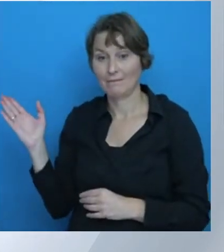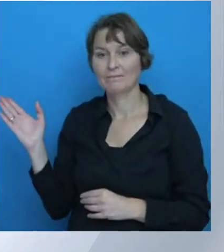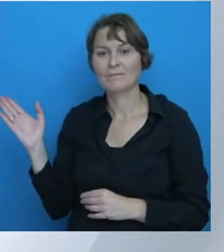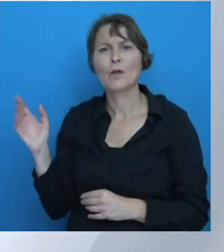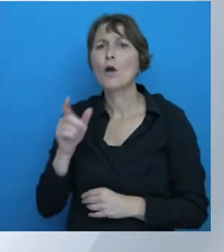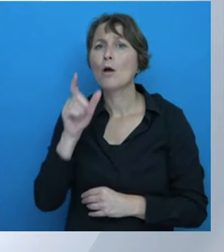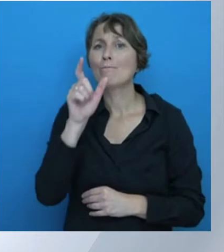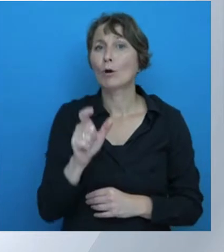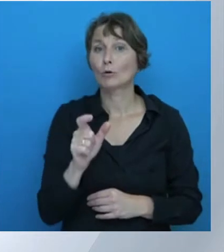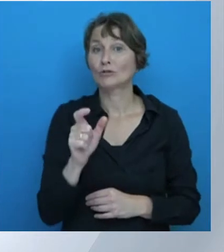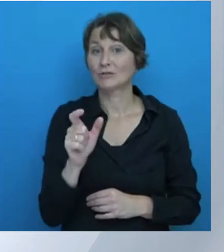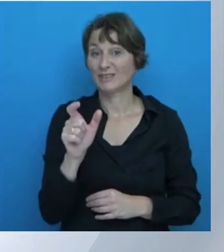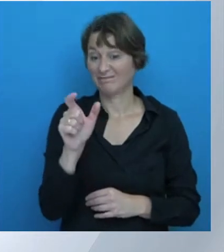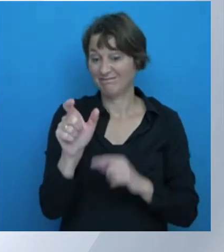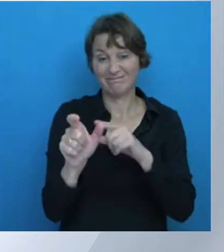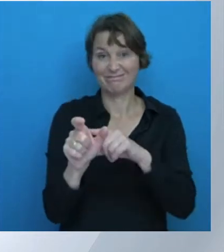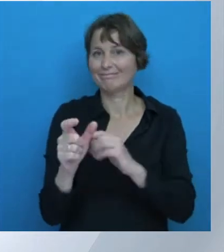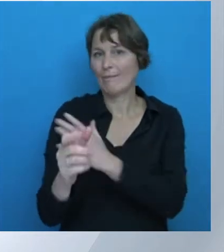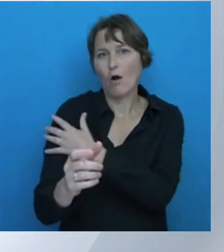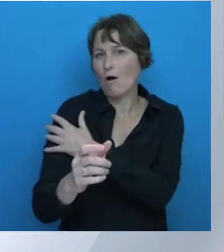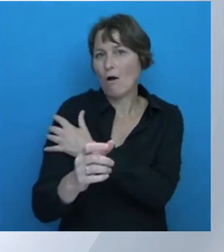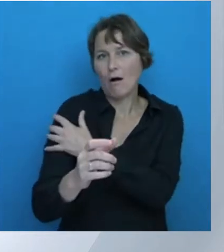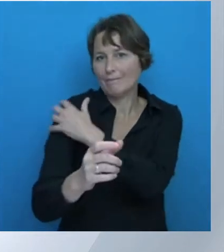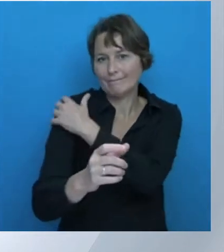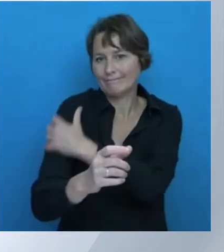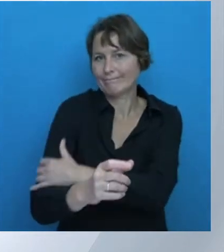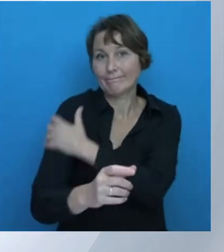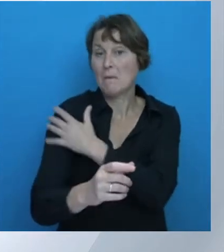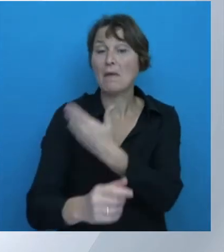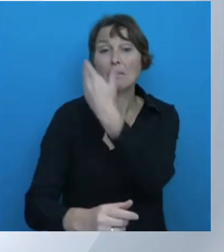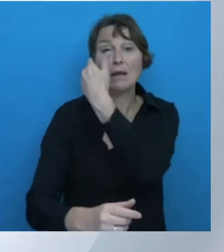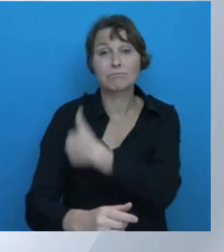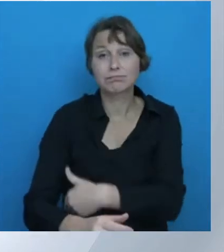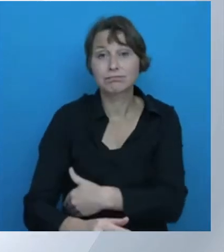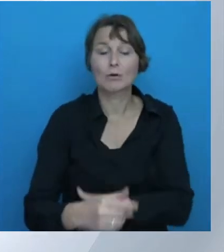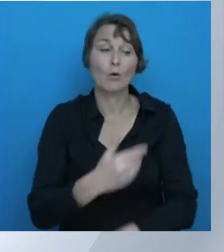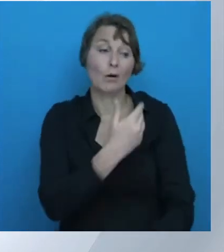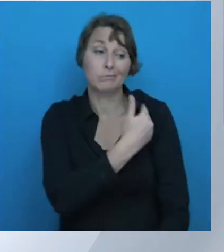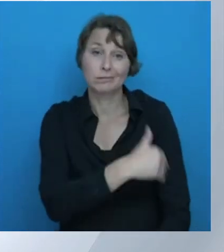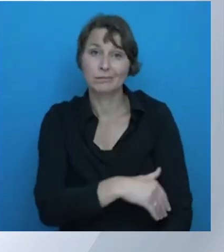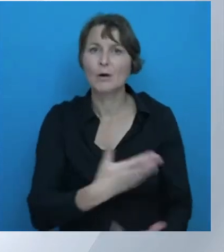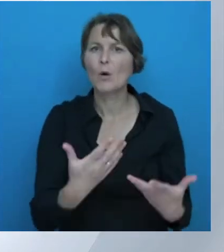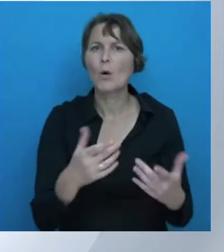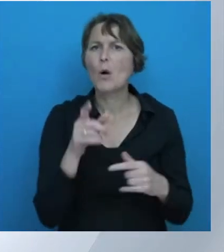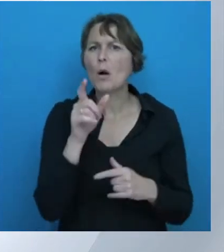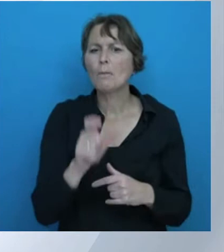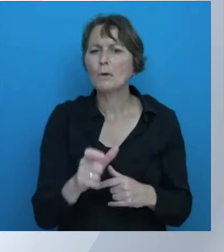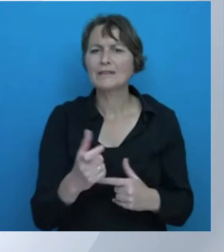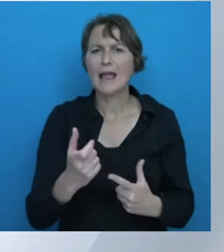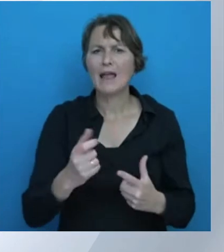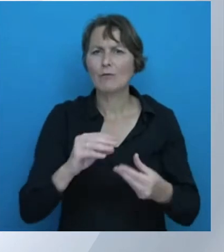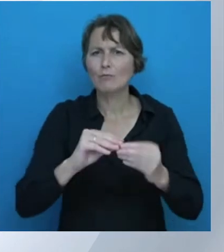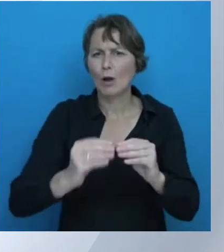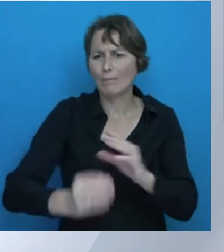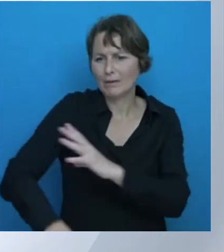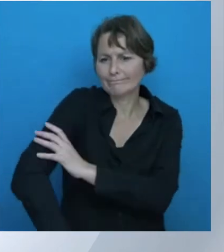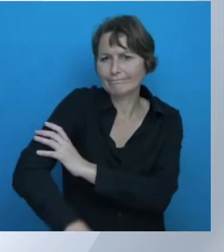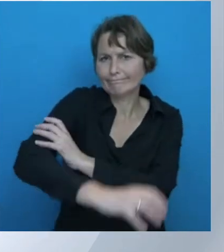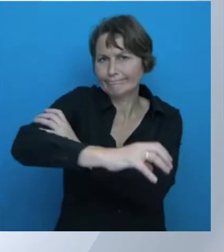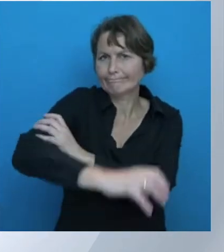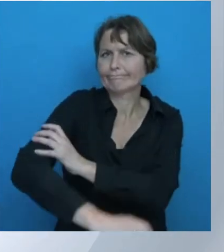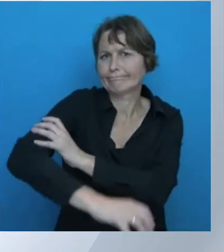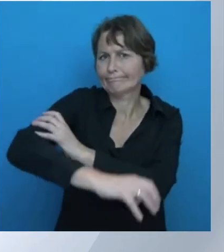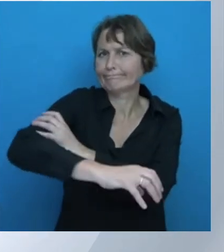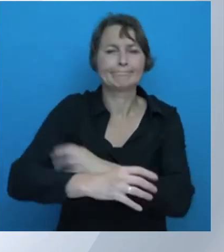their arm. So it might be an amputee. It also might be someone suffering from an arm injury. Now, I've got a lot of repetitive strain on